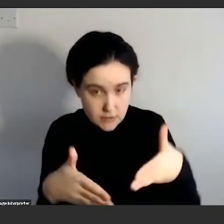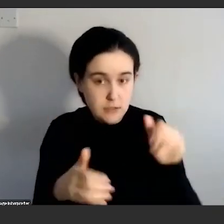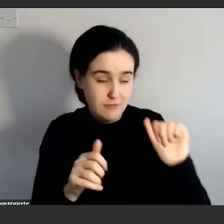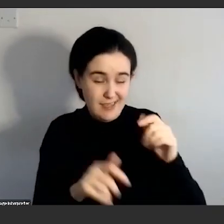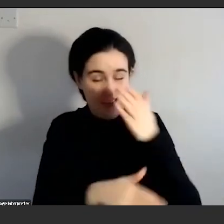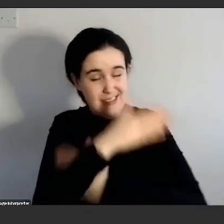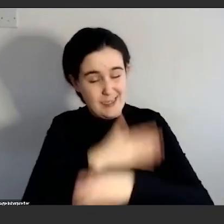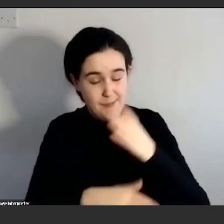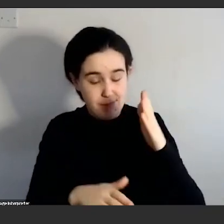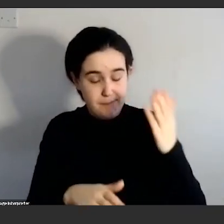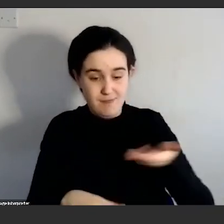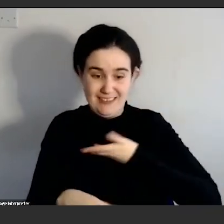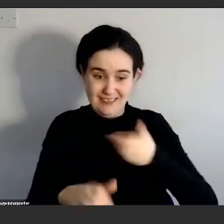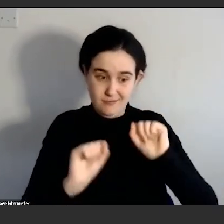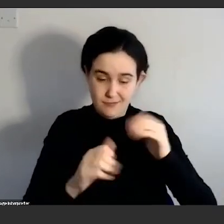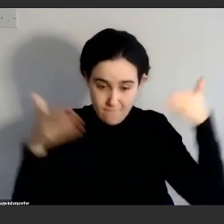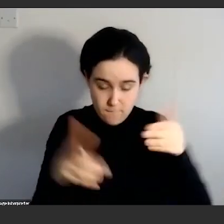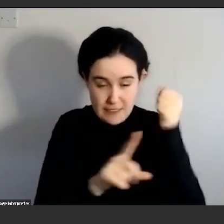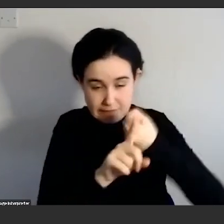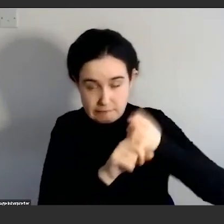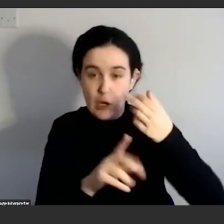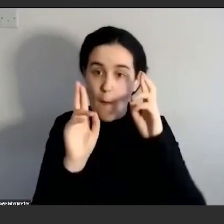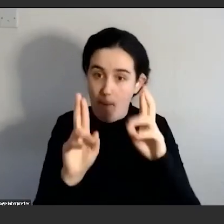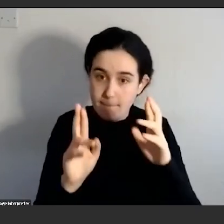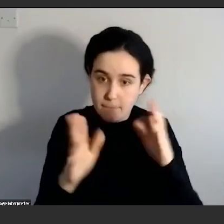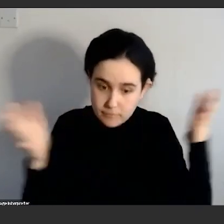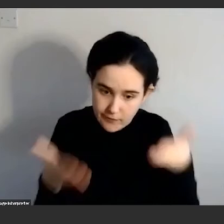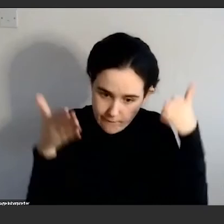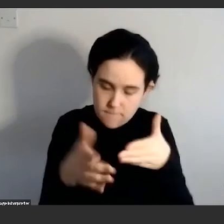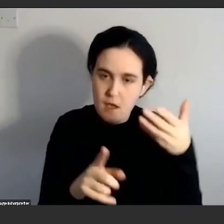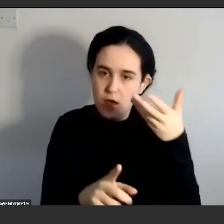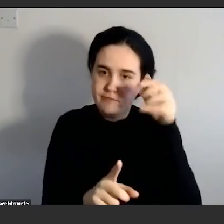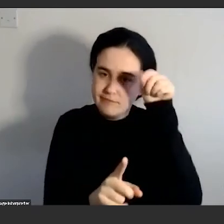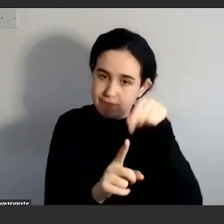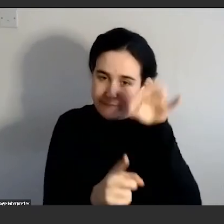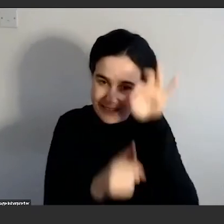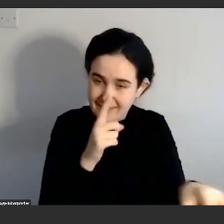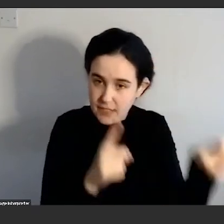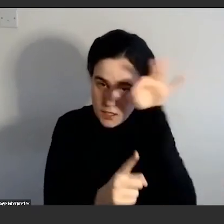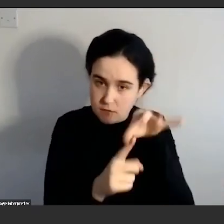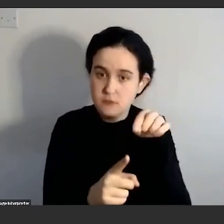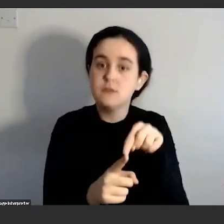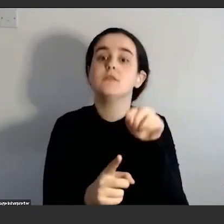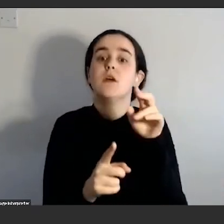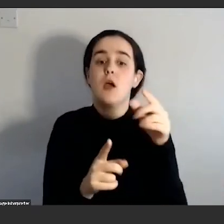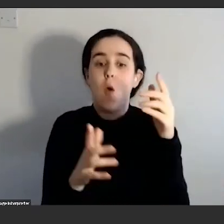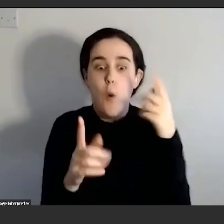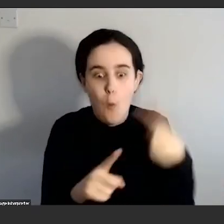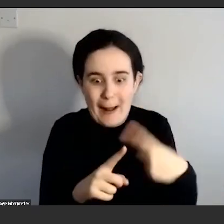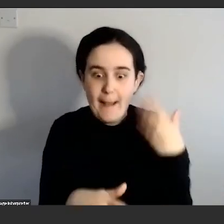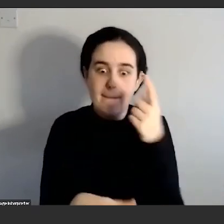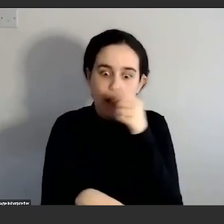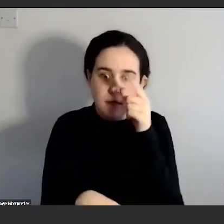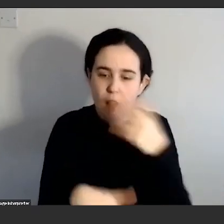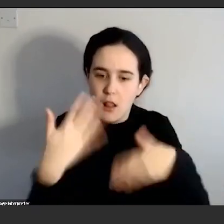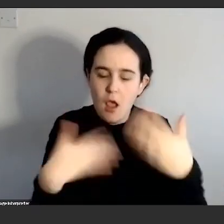has demonstrated that. It's shown that change isn't only possible, it's happening, but it needs to happen faster because of that